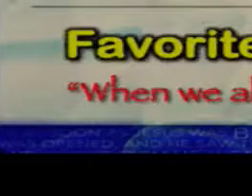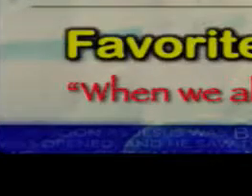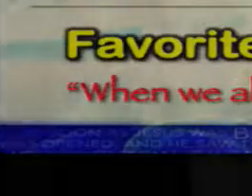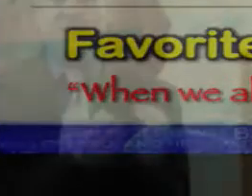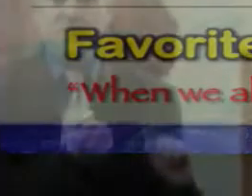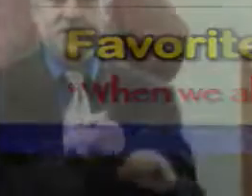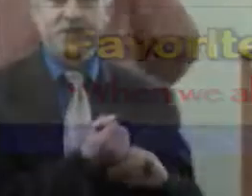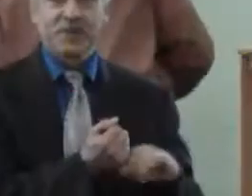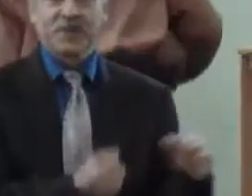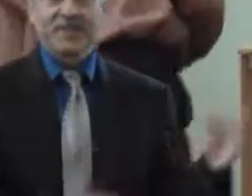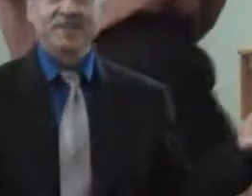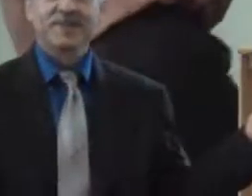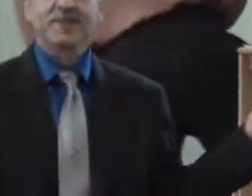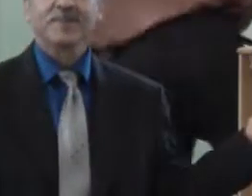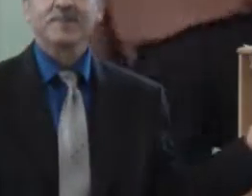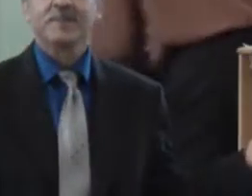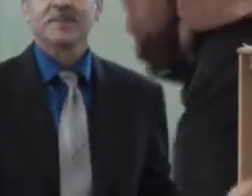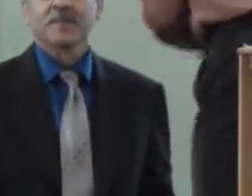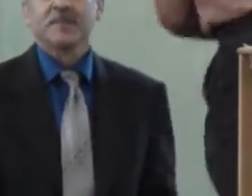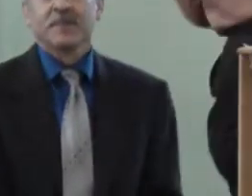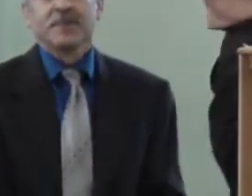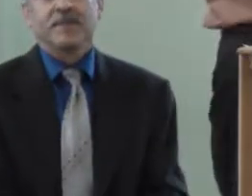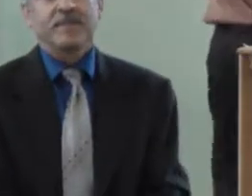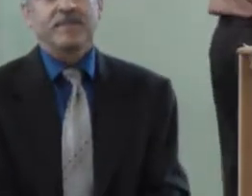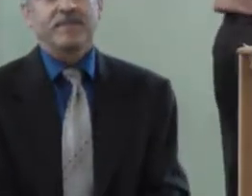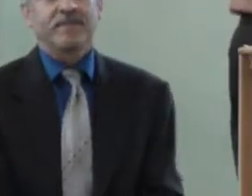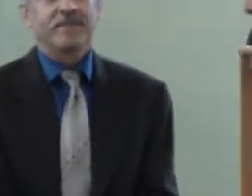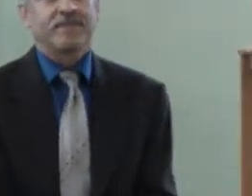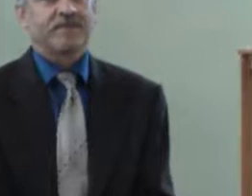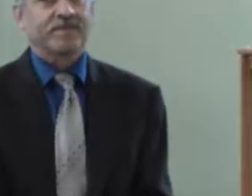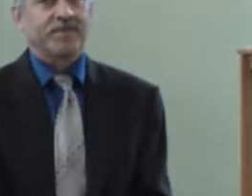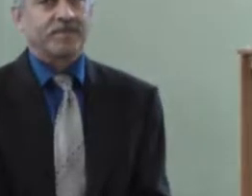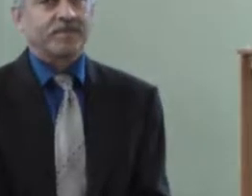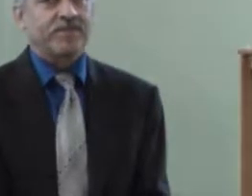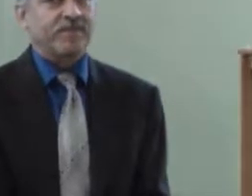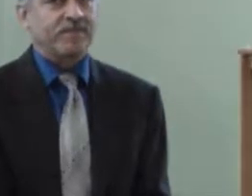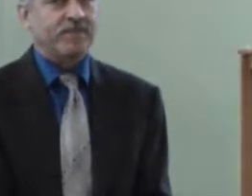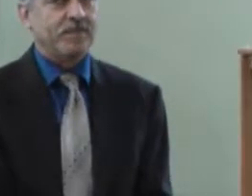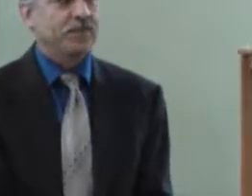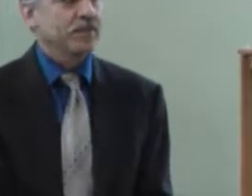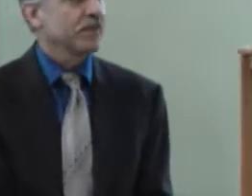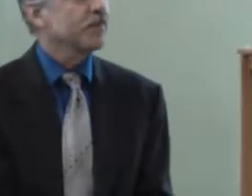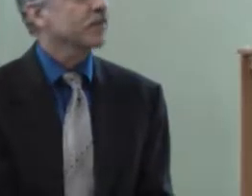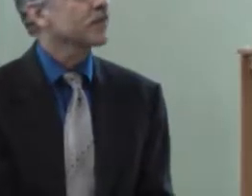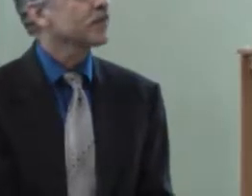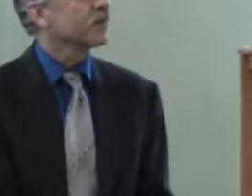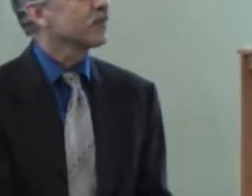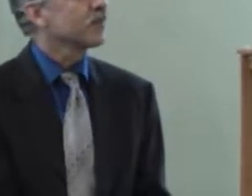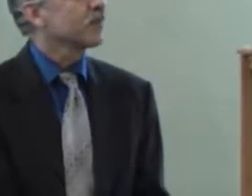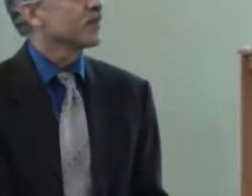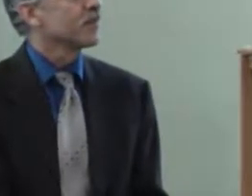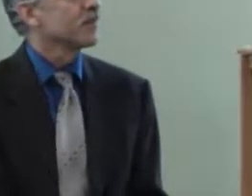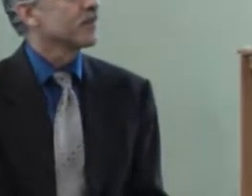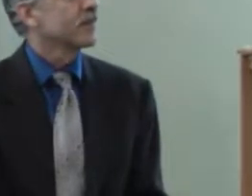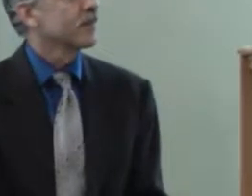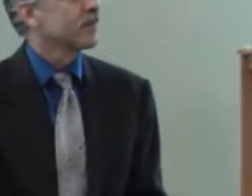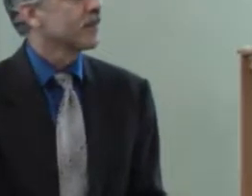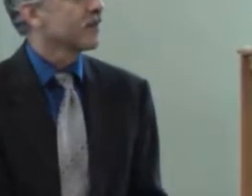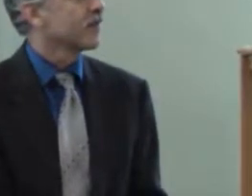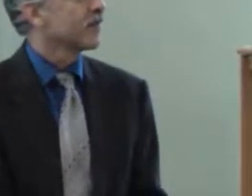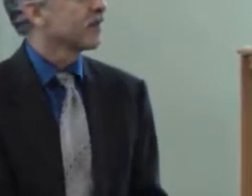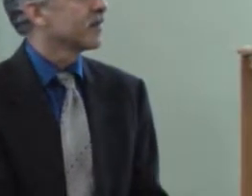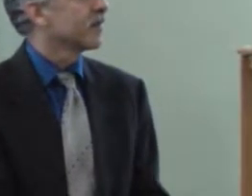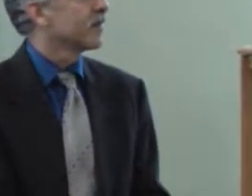3. It reads thus, "The Lord is my shepherd, I shall not want. He makes me to lie down in